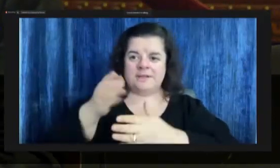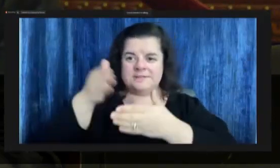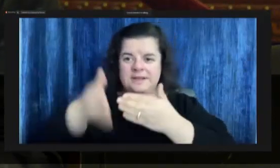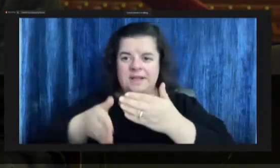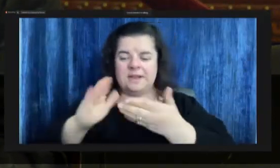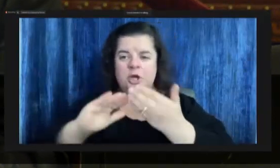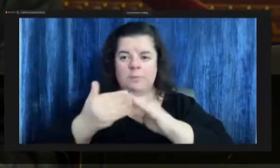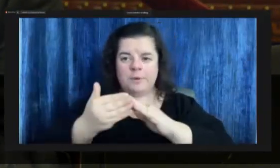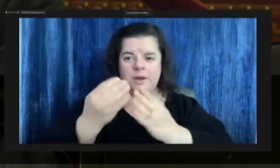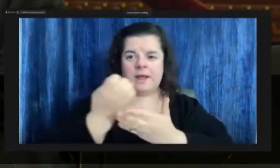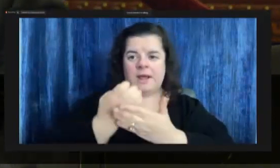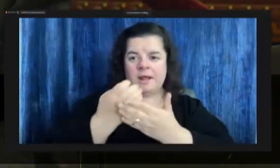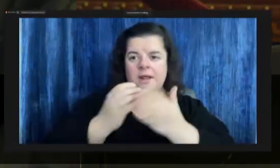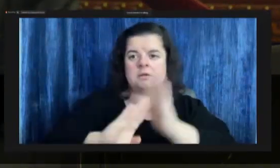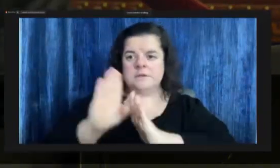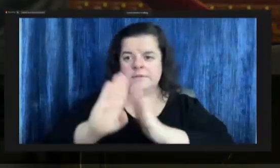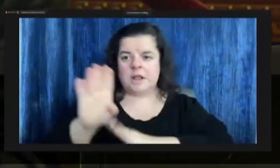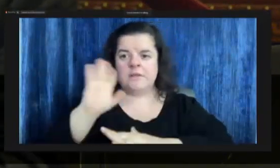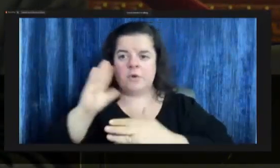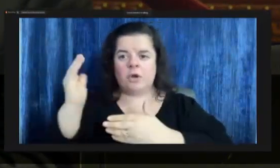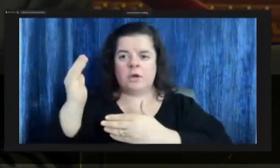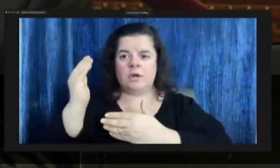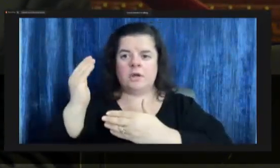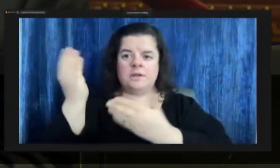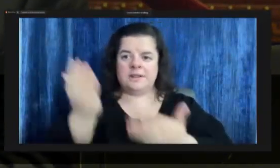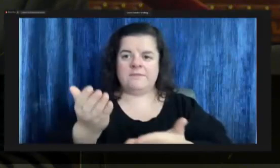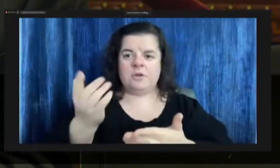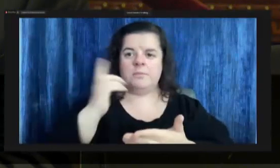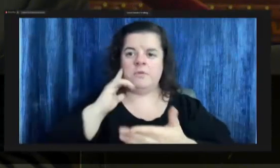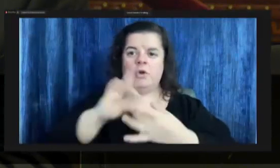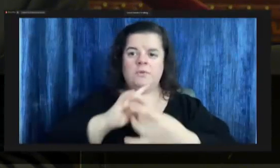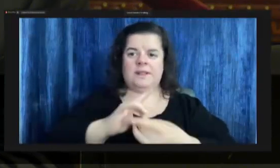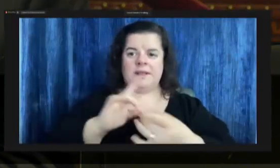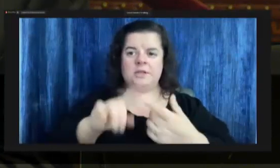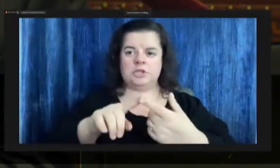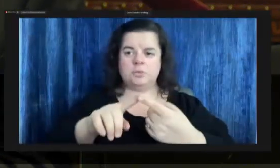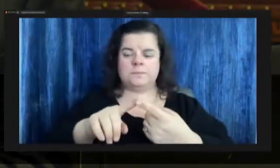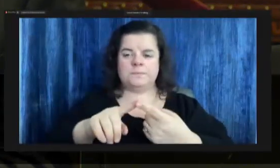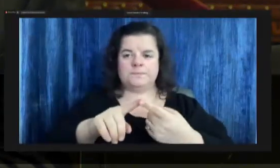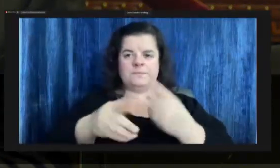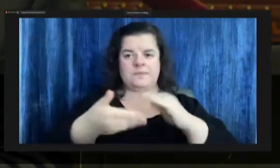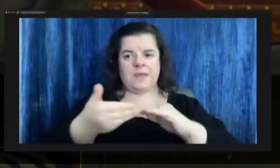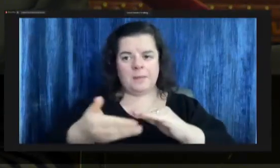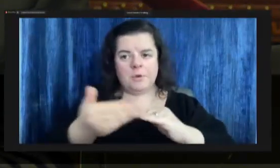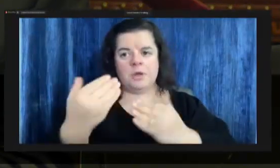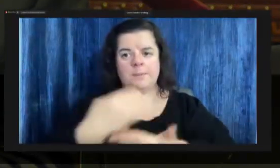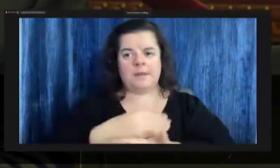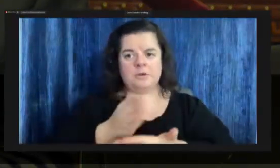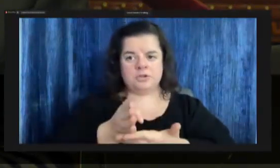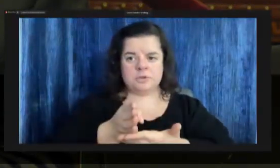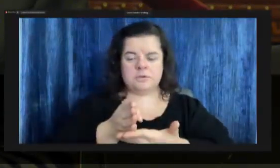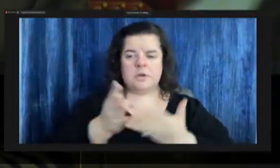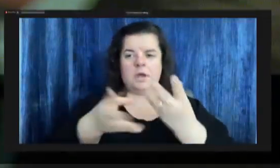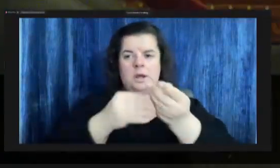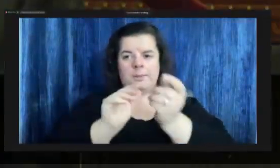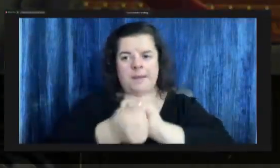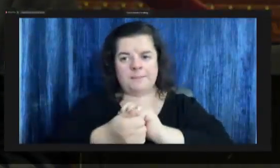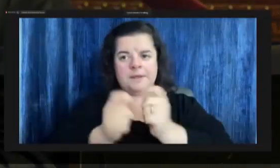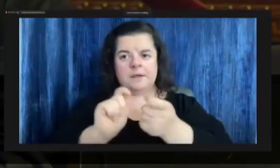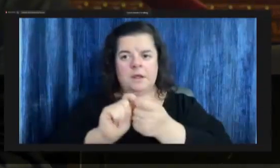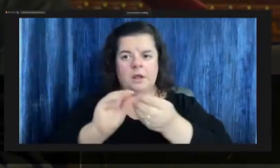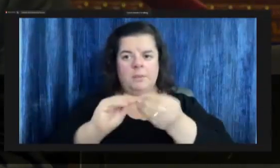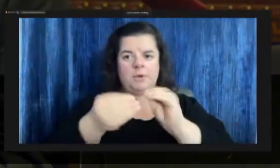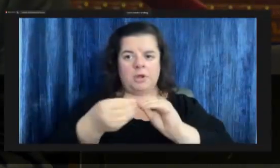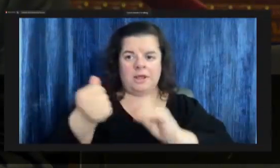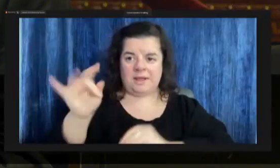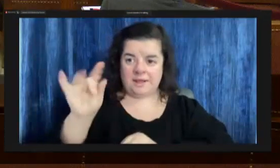Economic Development as a deliverable. And this is again related to operating budget amendment number 18.